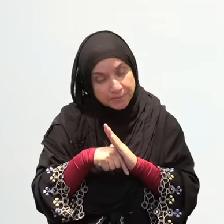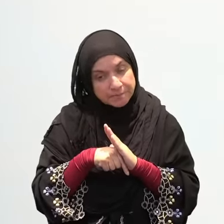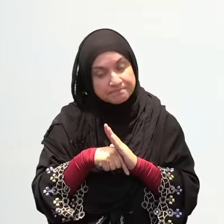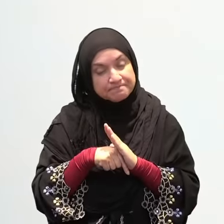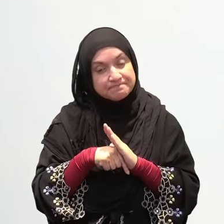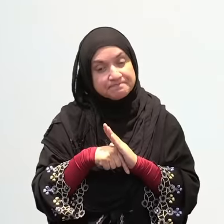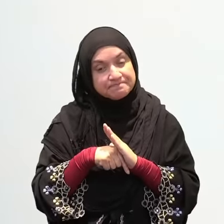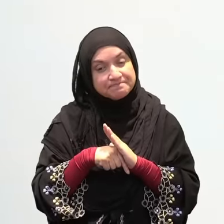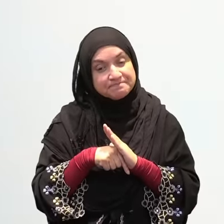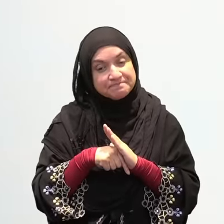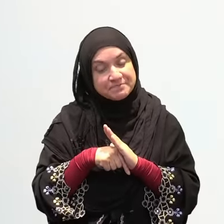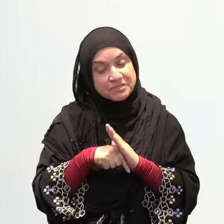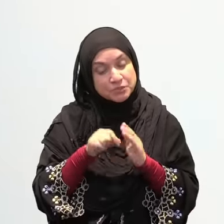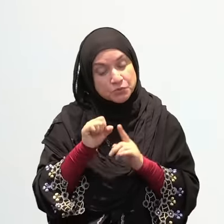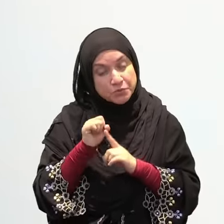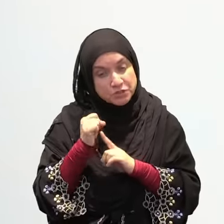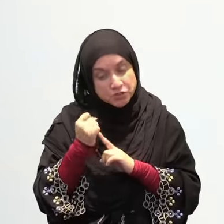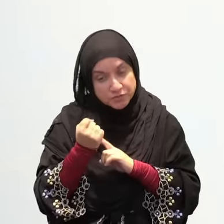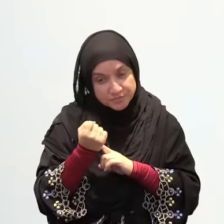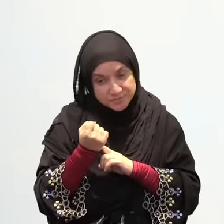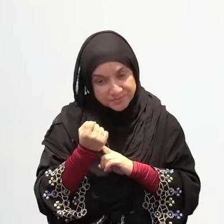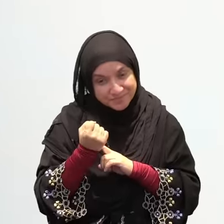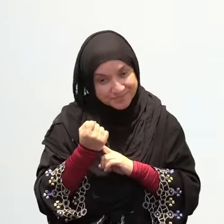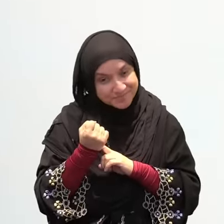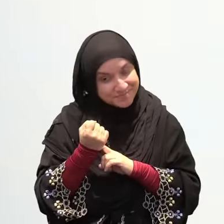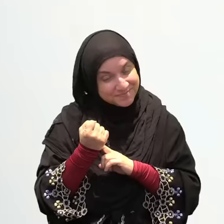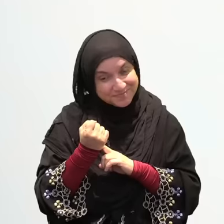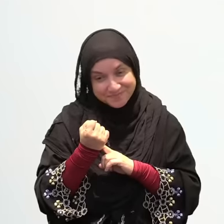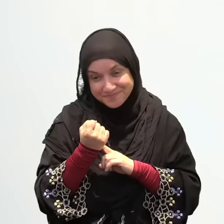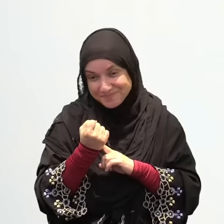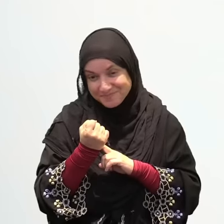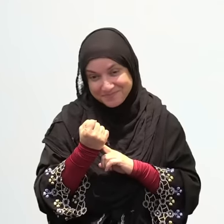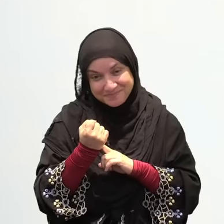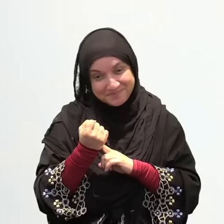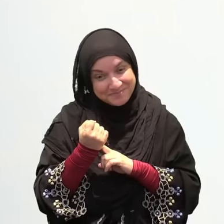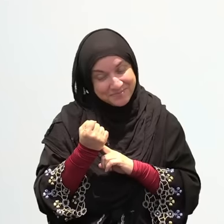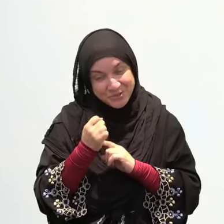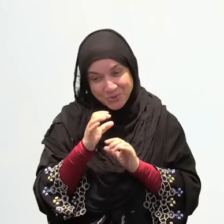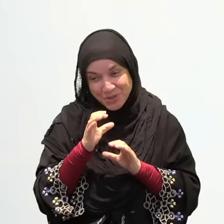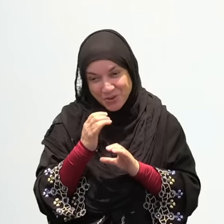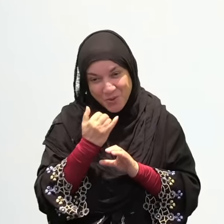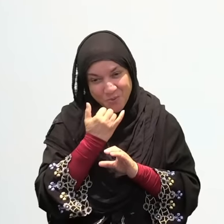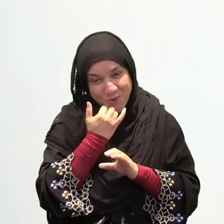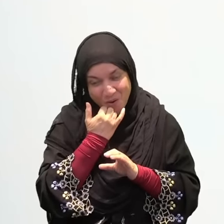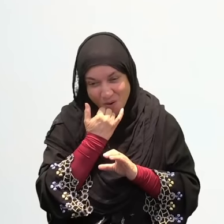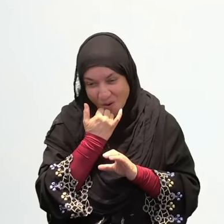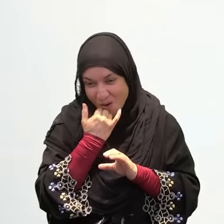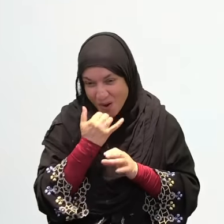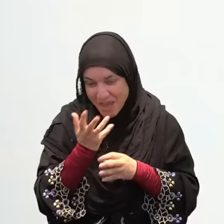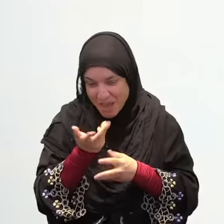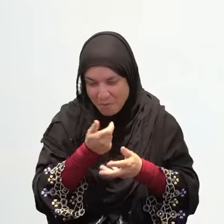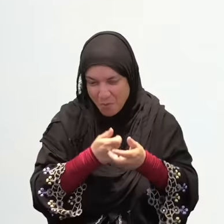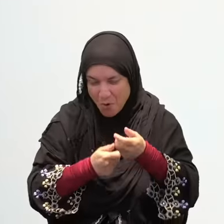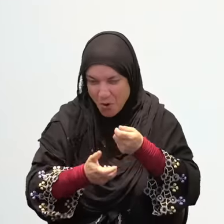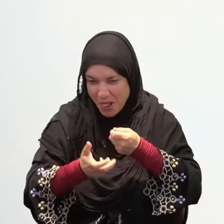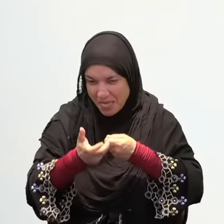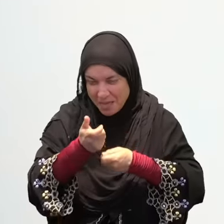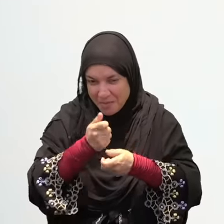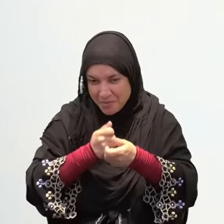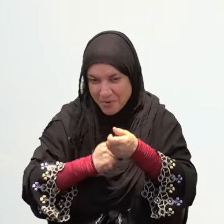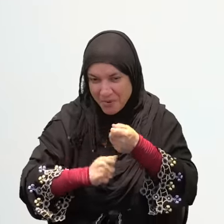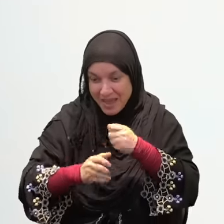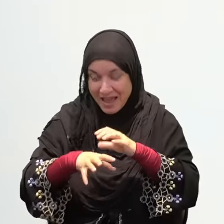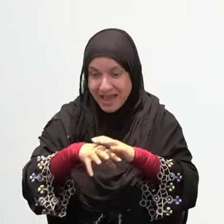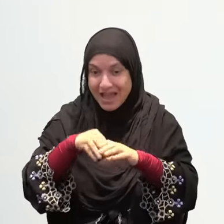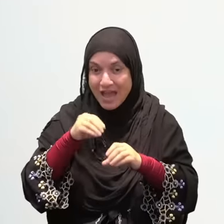out is one of the greatest forms of sadaqah that you can give. And this is, subhanAllah, in all of this, I